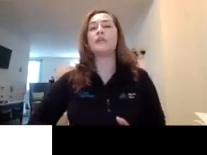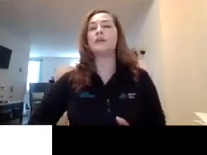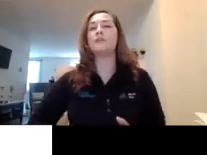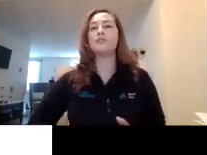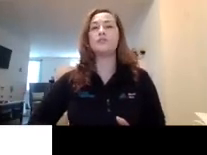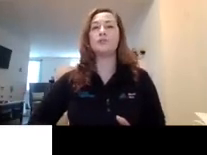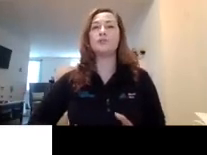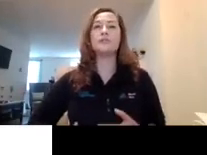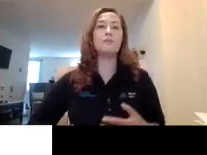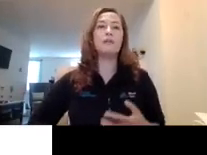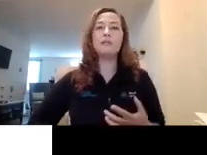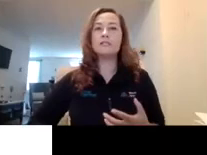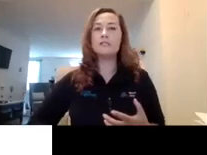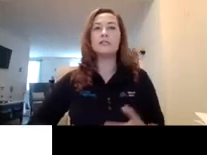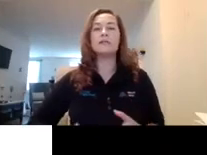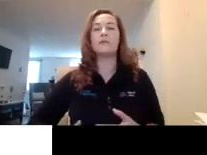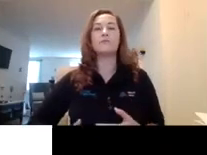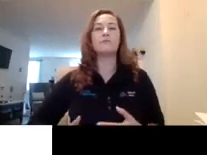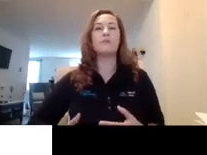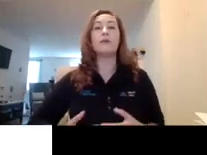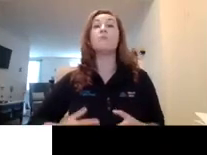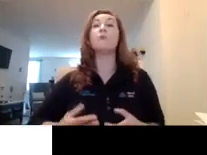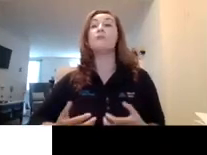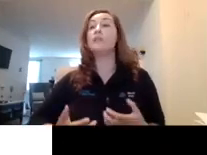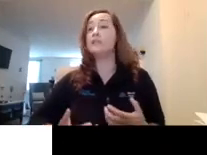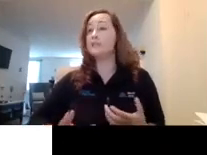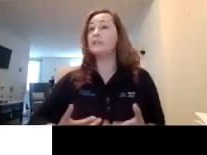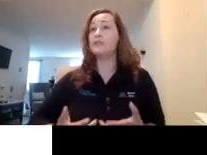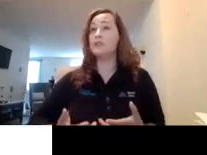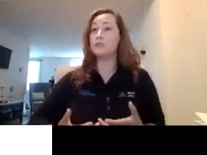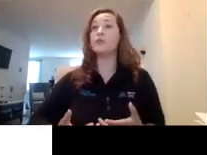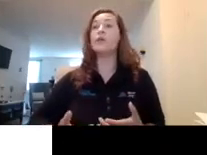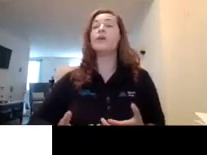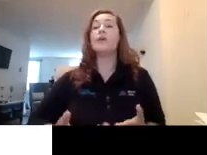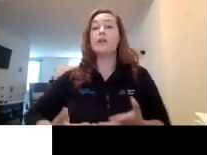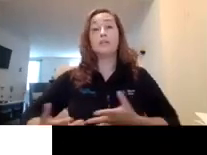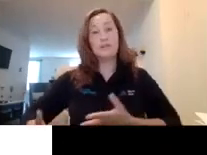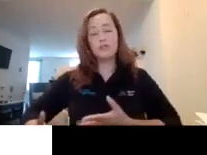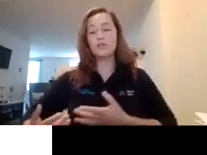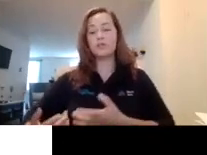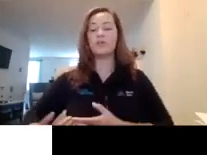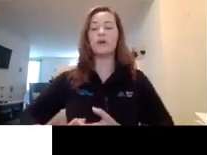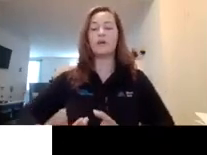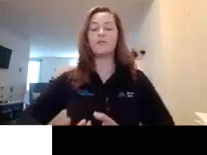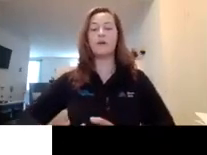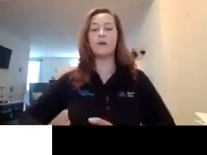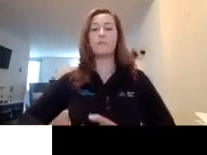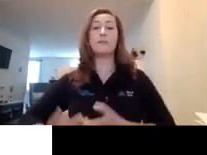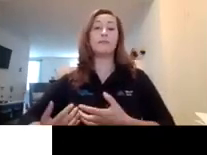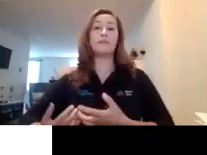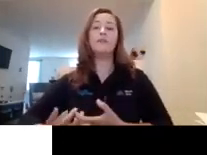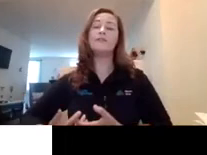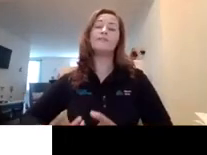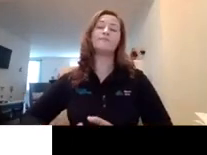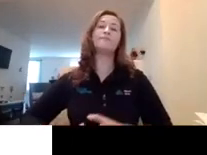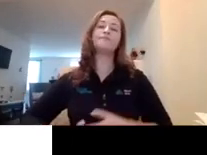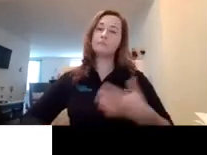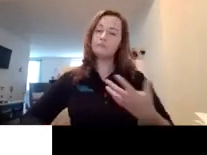is any additional disability or maybe a mobility issue in addition of being